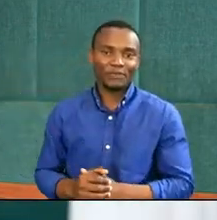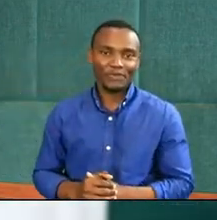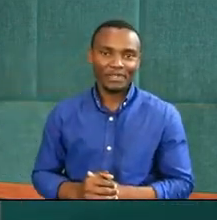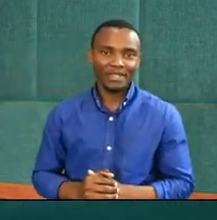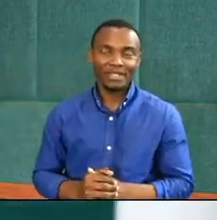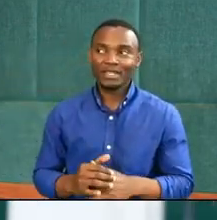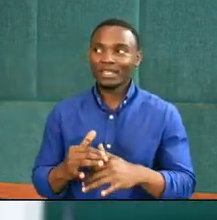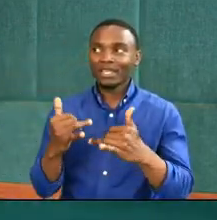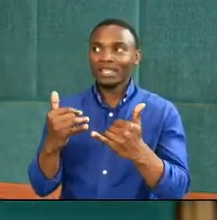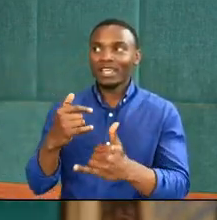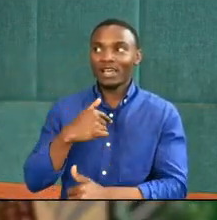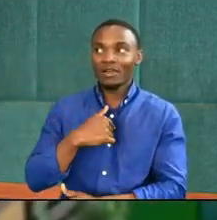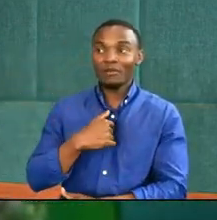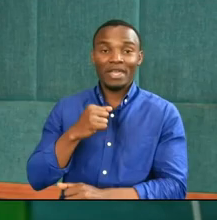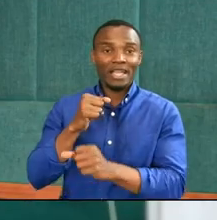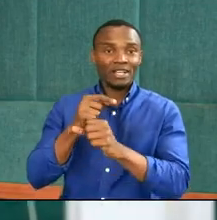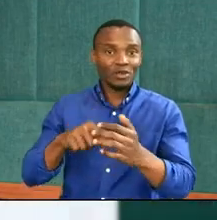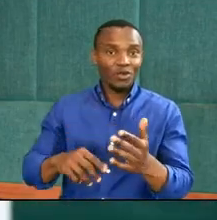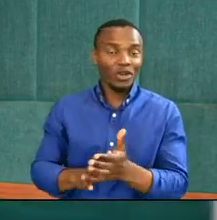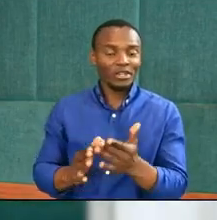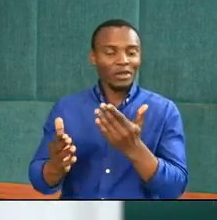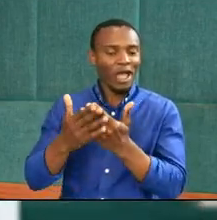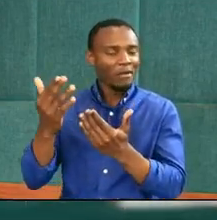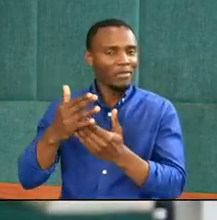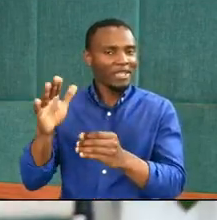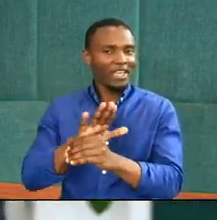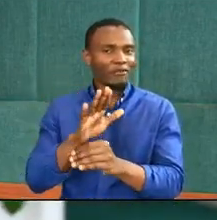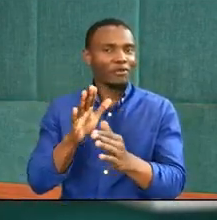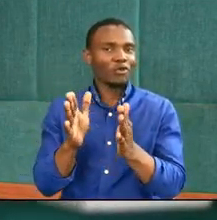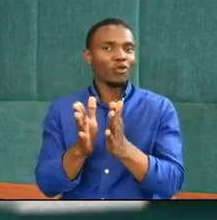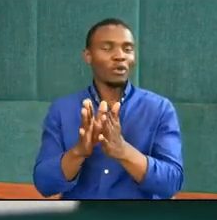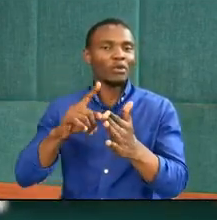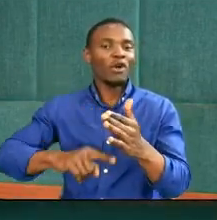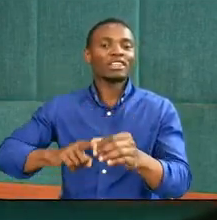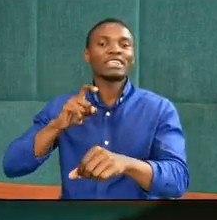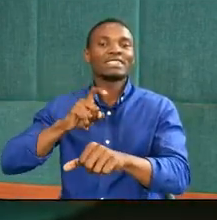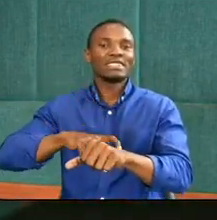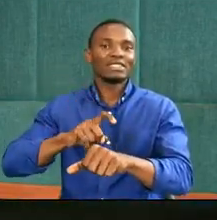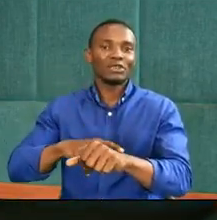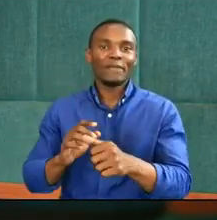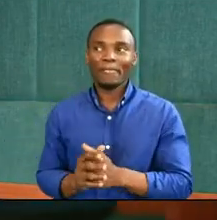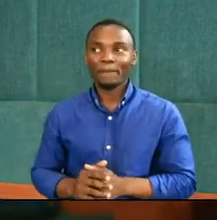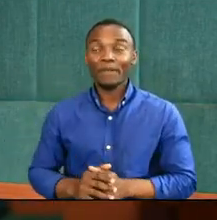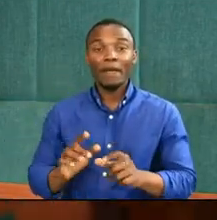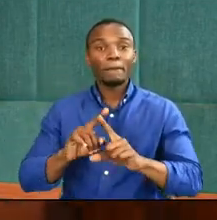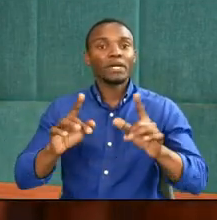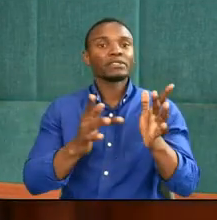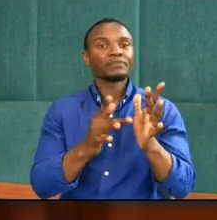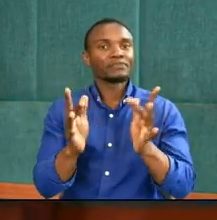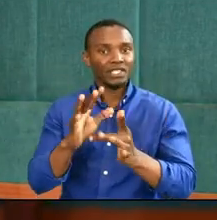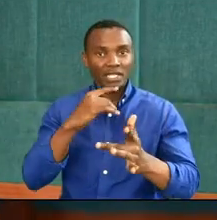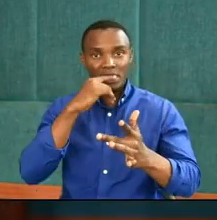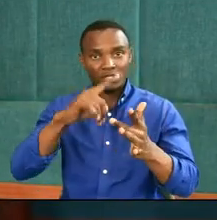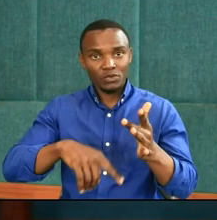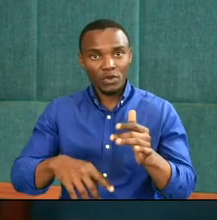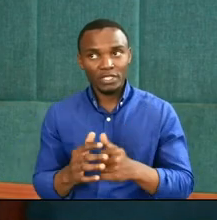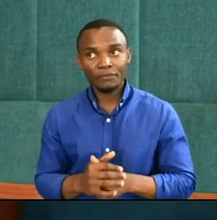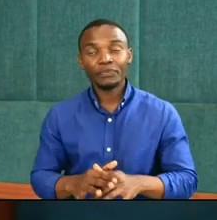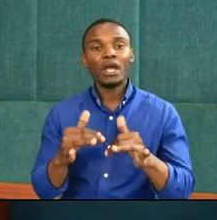So I'm gonna be careful with the seasons here. But what Jesus says is this: